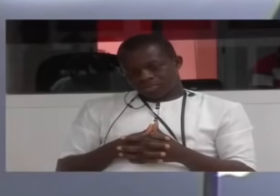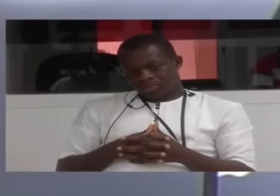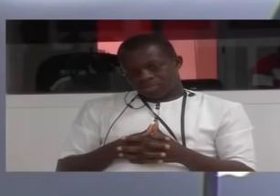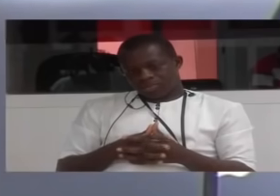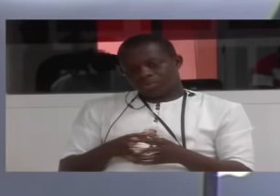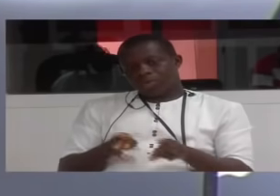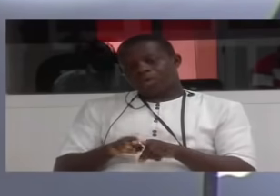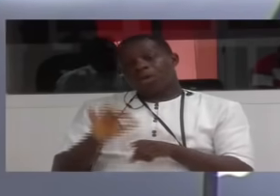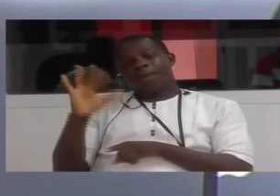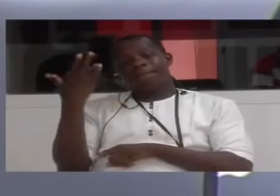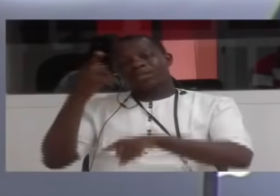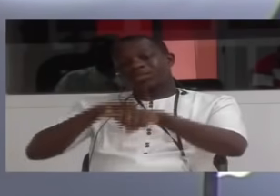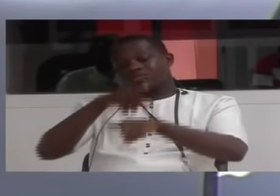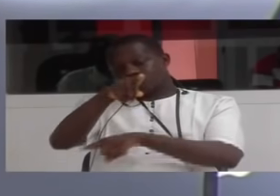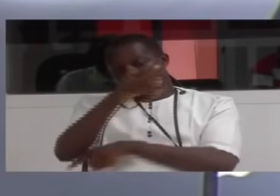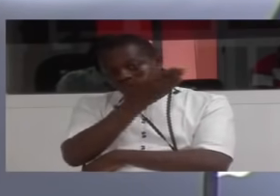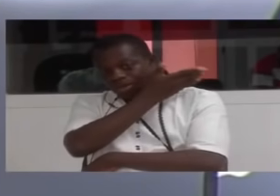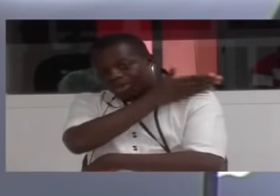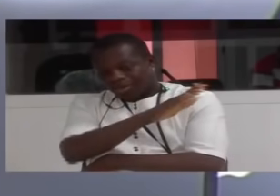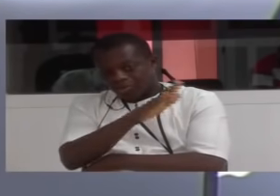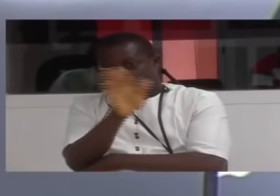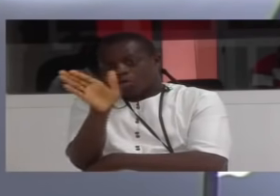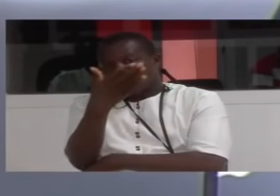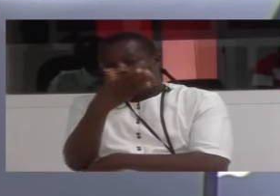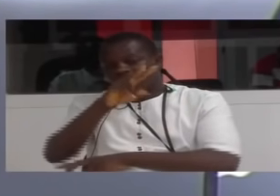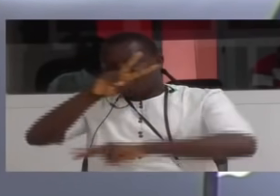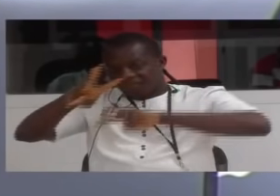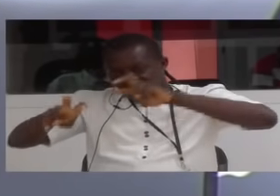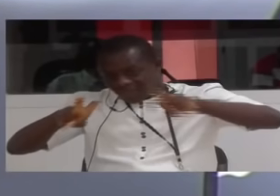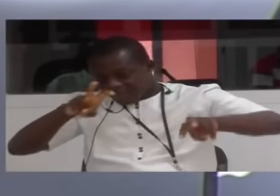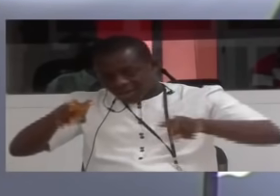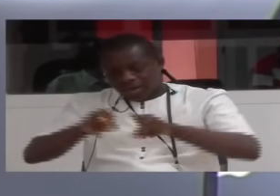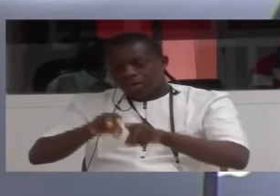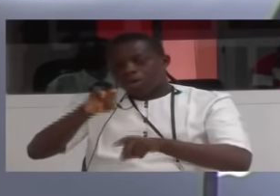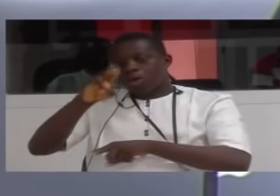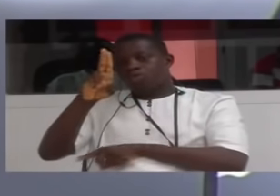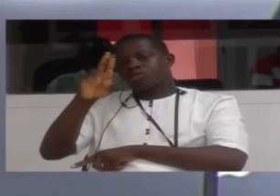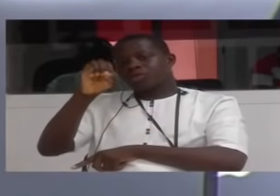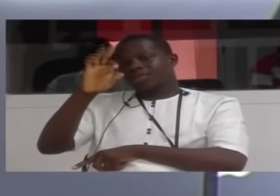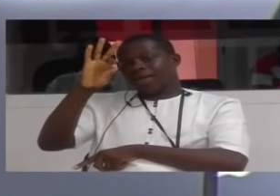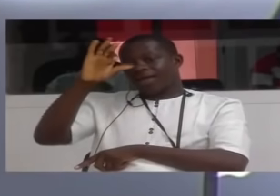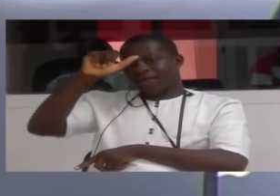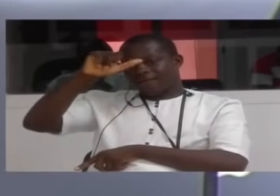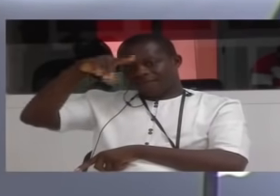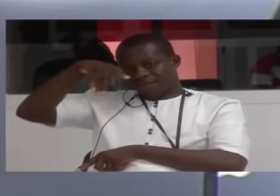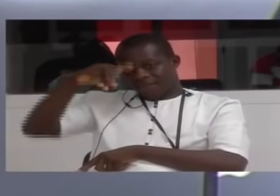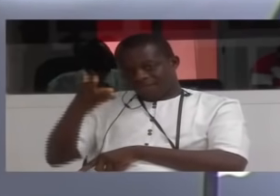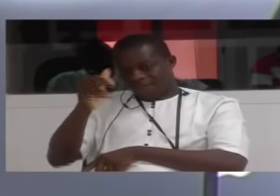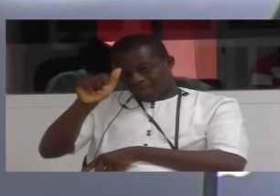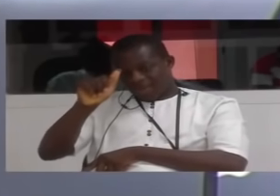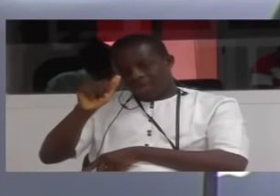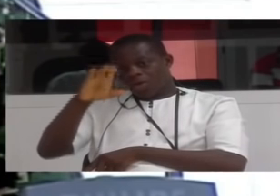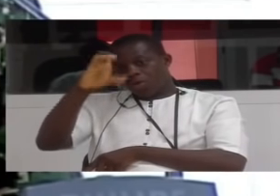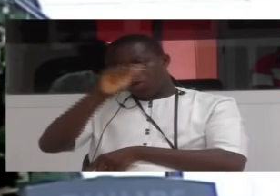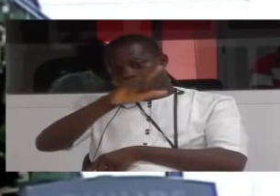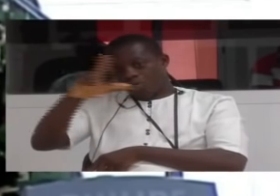As at the time you were leaving to go search for Mustafa Koli, were you told what was the nature of the